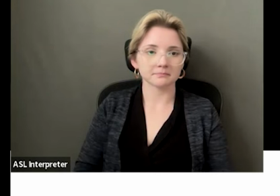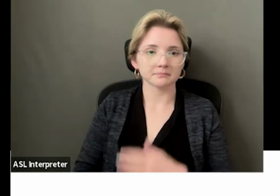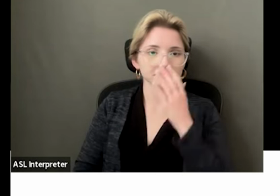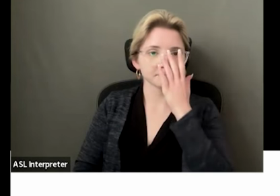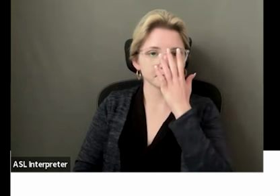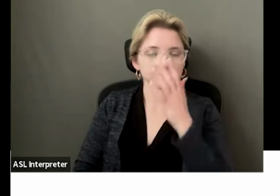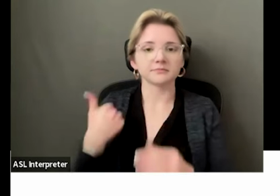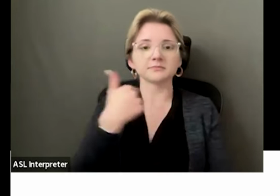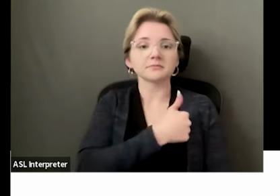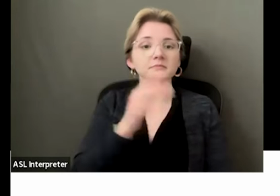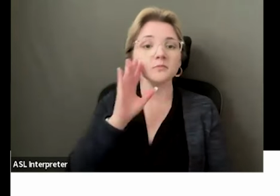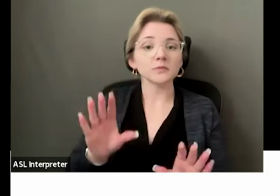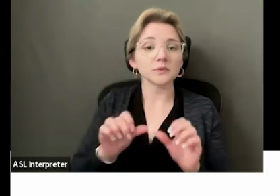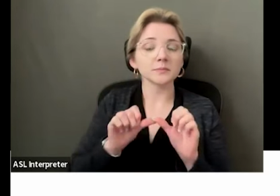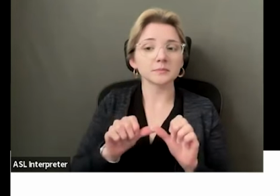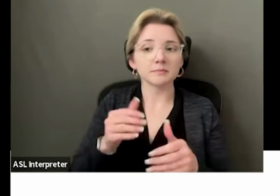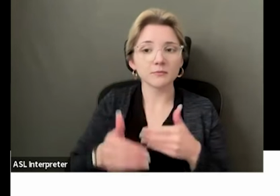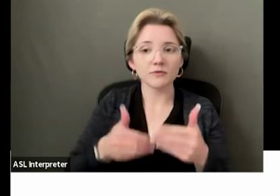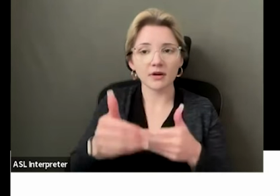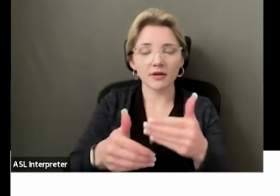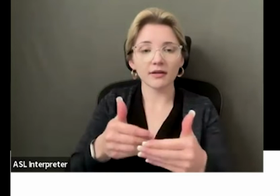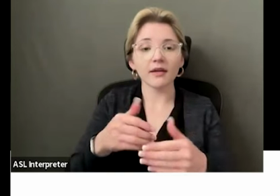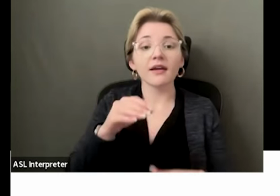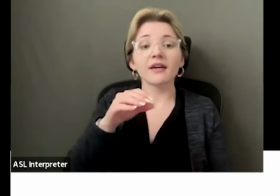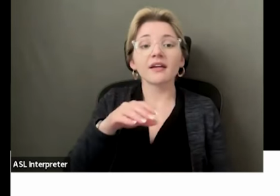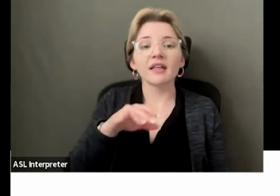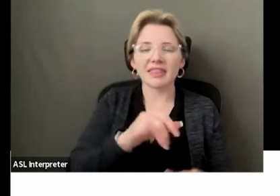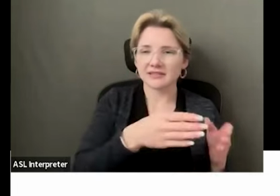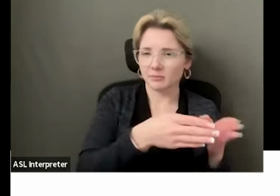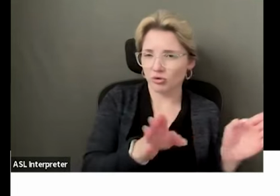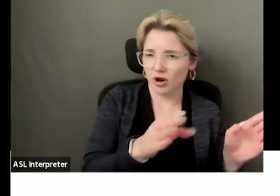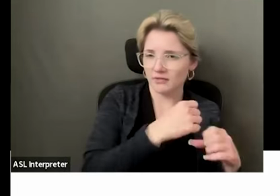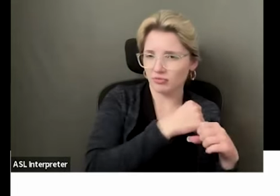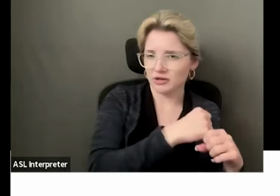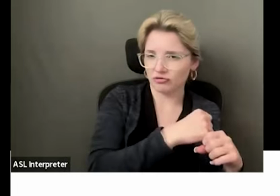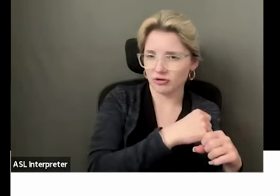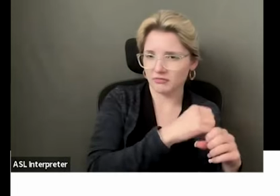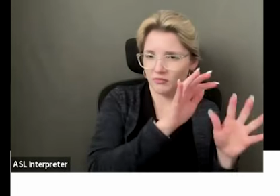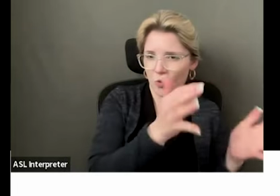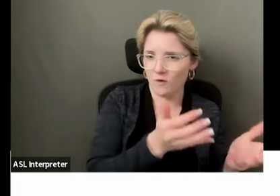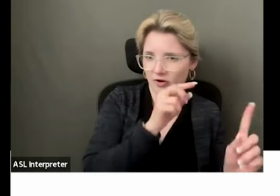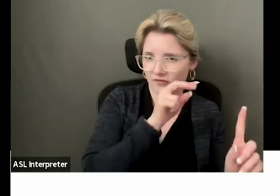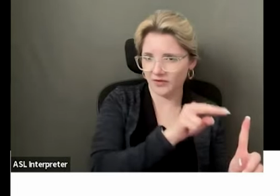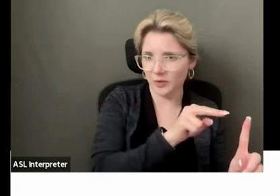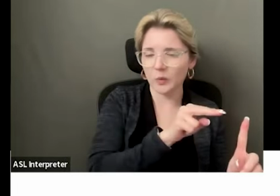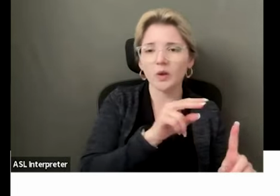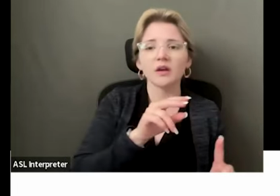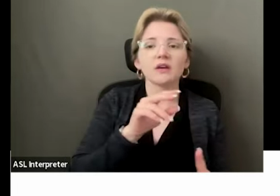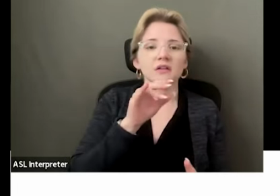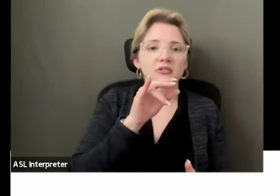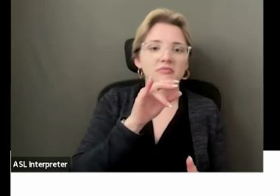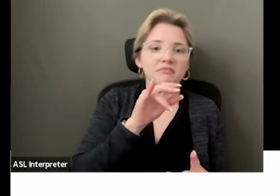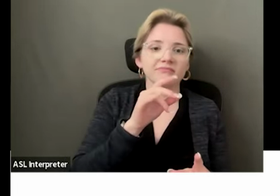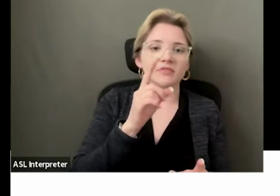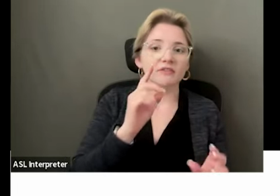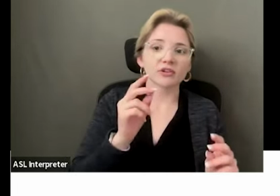We're going to move on, but that's kind of the broad protections. There's other protections as well, but that is the ones that we've seen